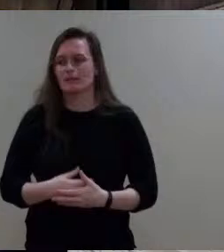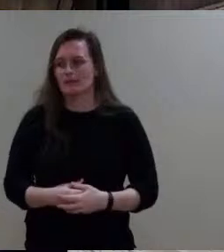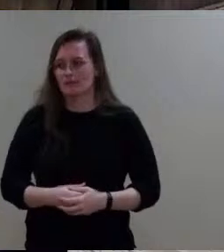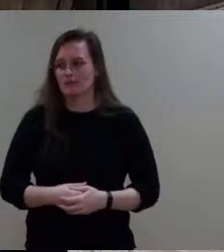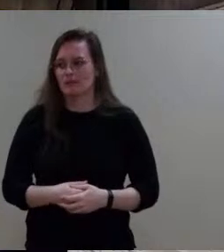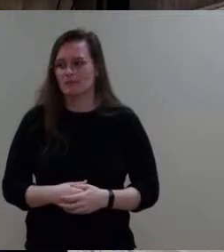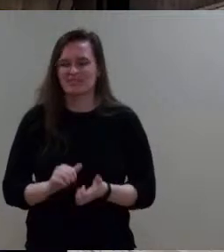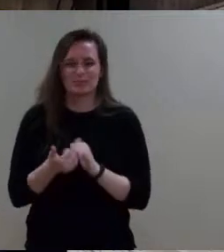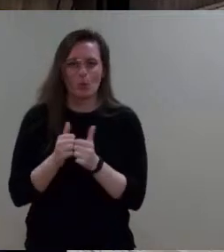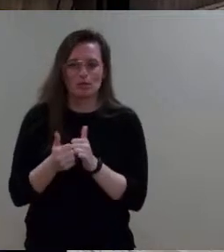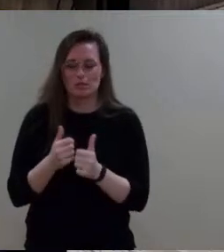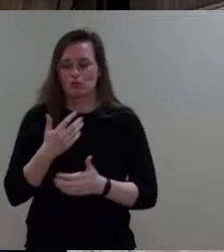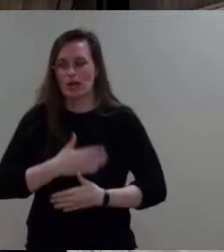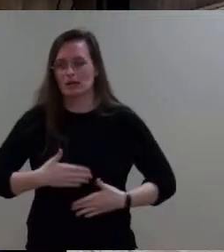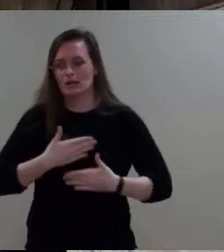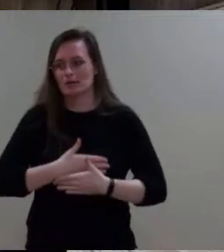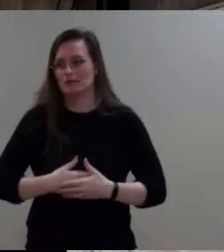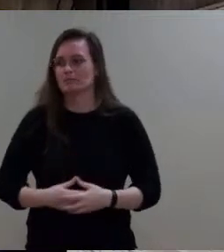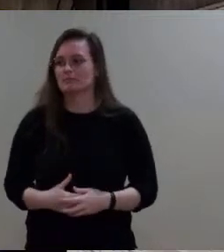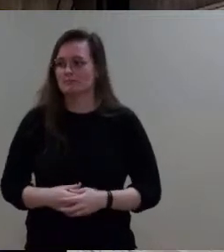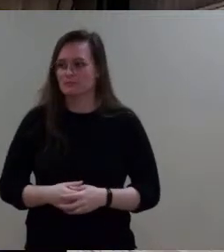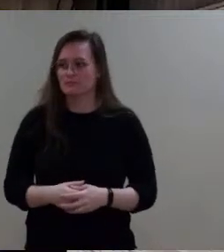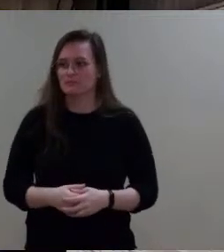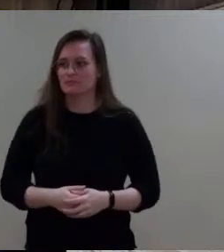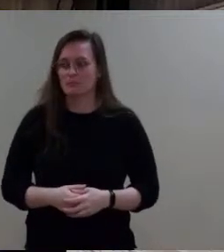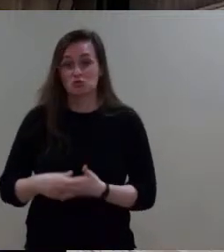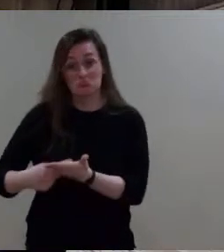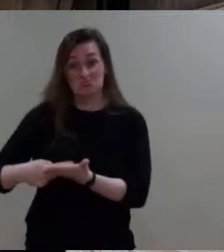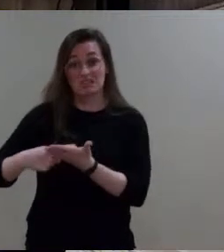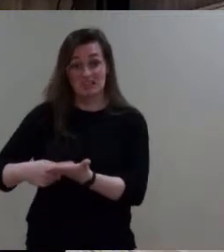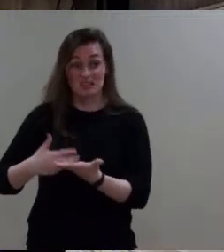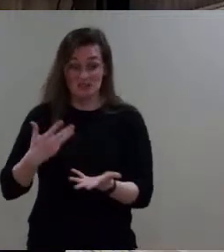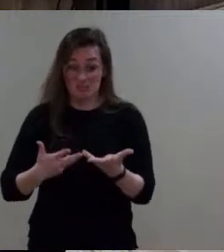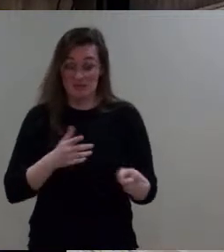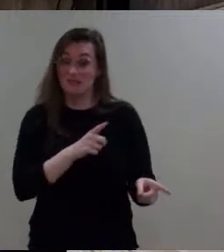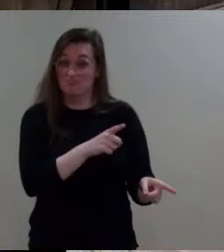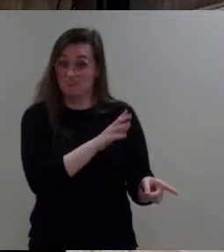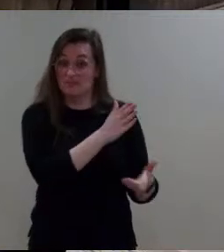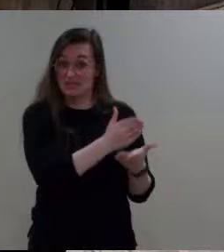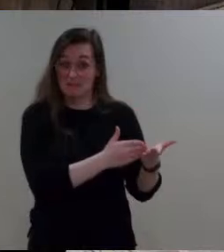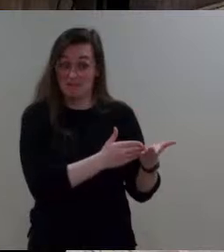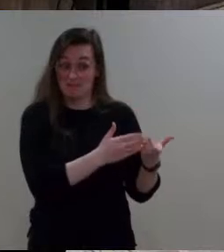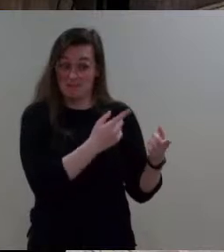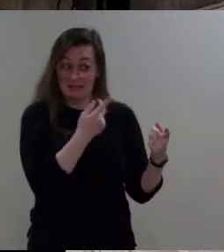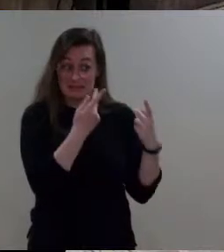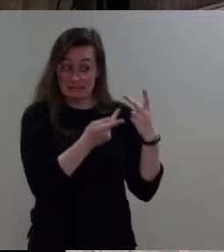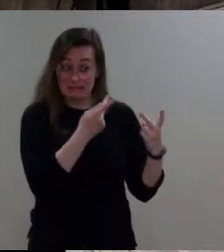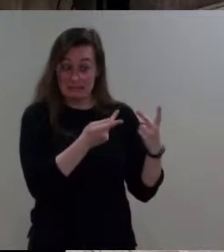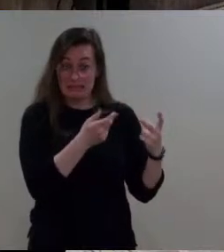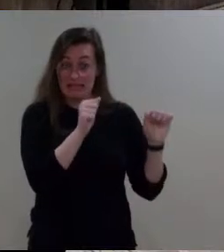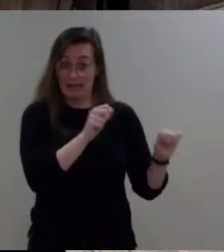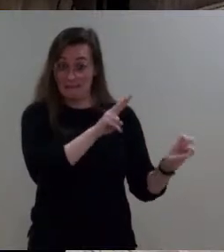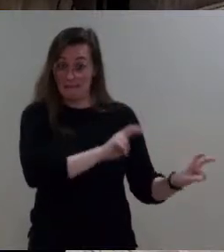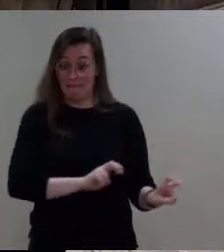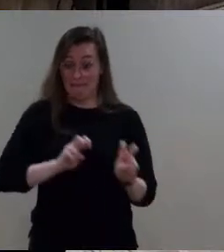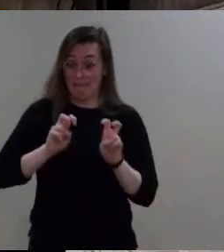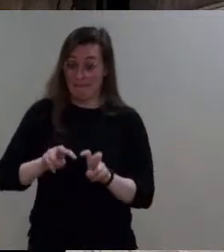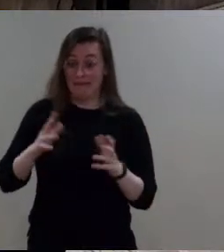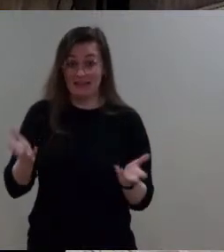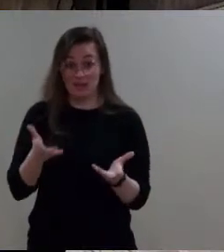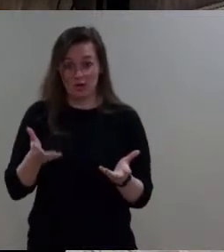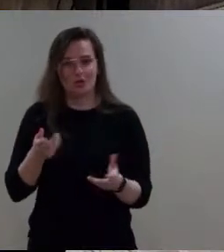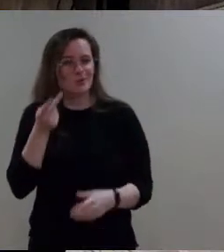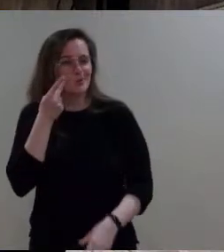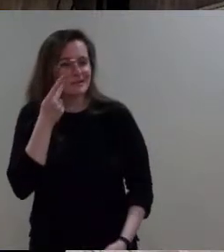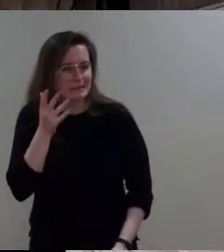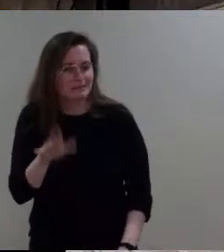you might be able to do some ideas, from that trip. So stay tuned, I guess. And the other meeting that I'm having